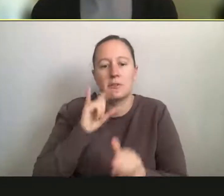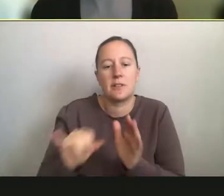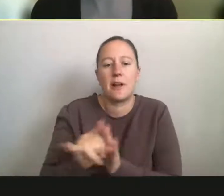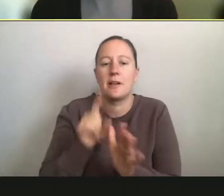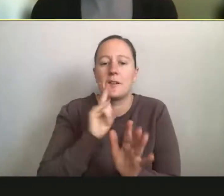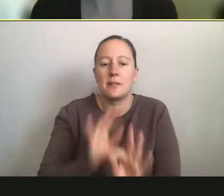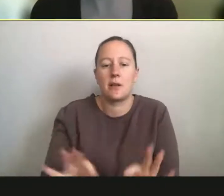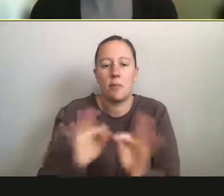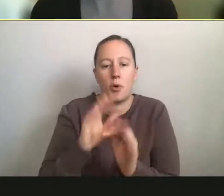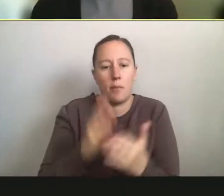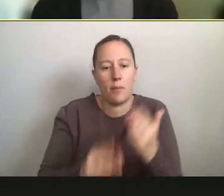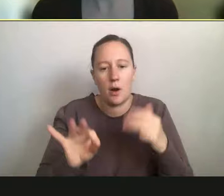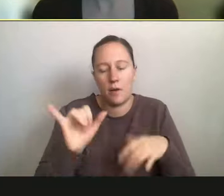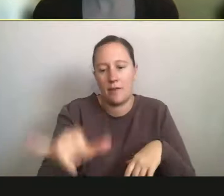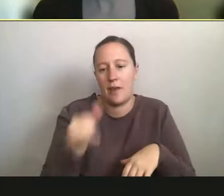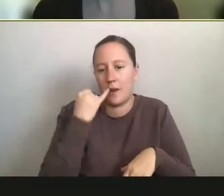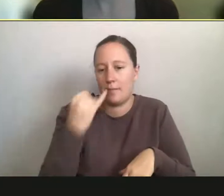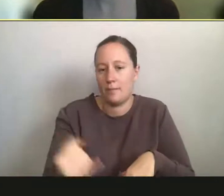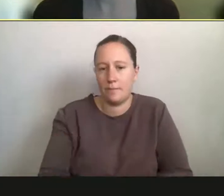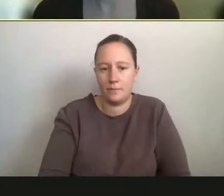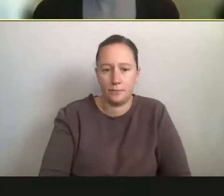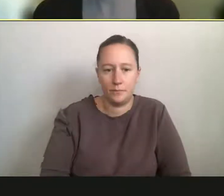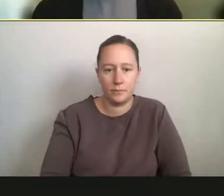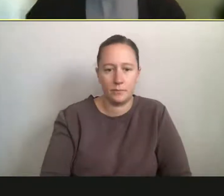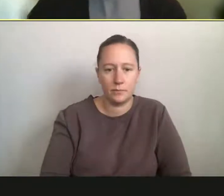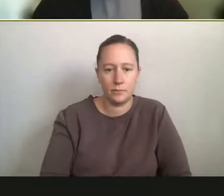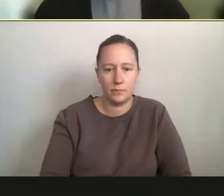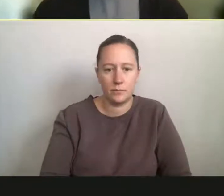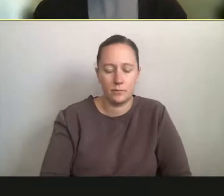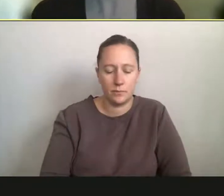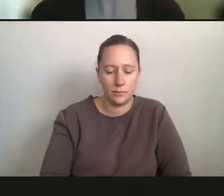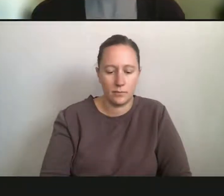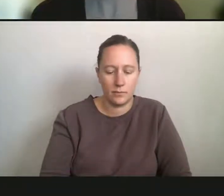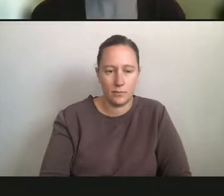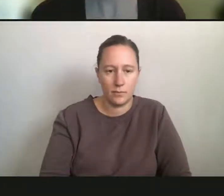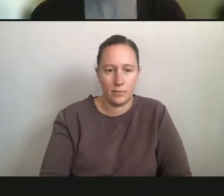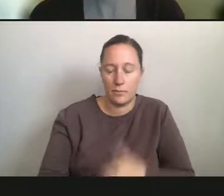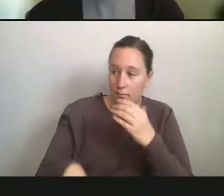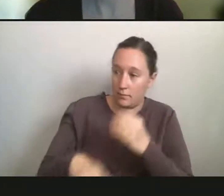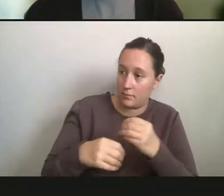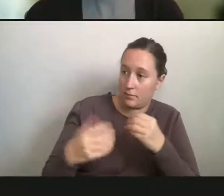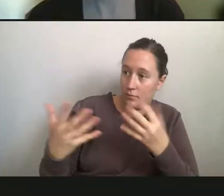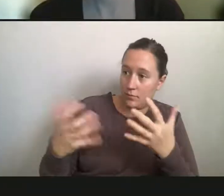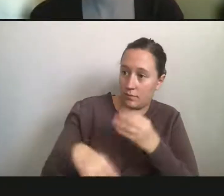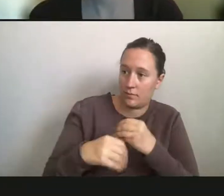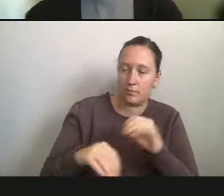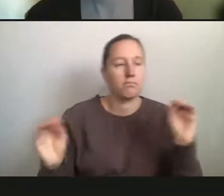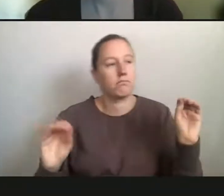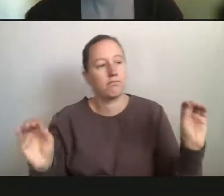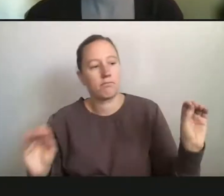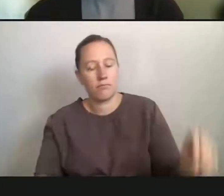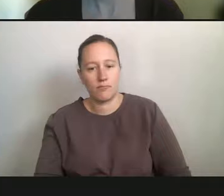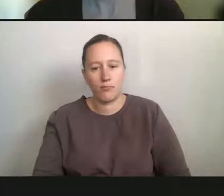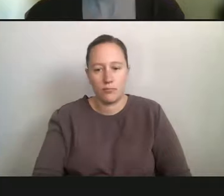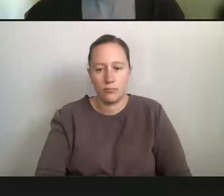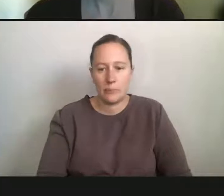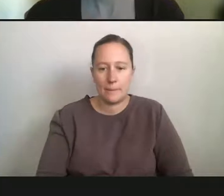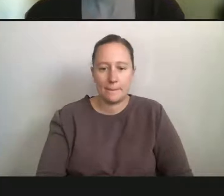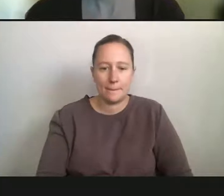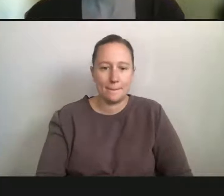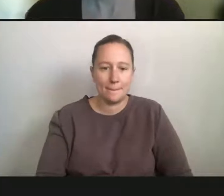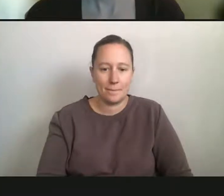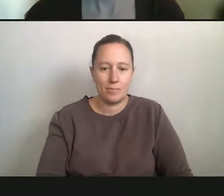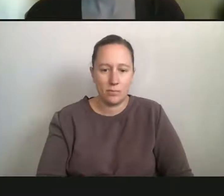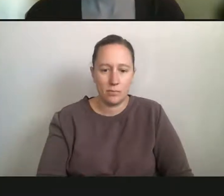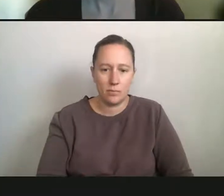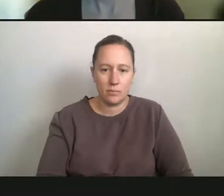part of that idea. Anything to add, Taunton? Nope, I think that's right. Great, thanks.